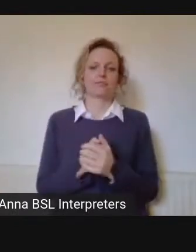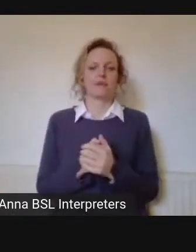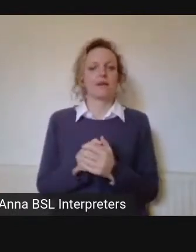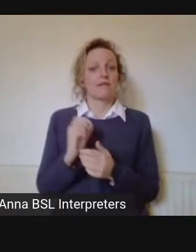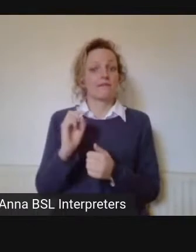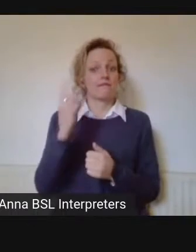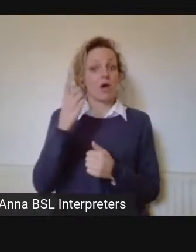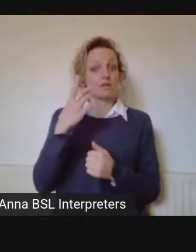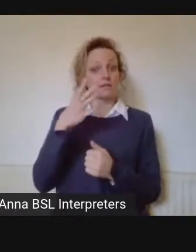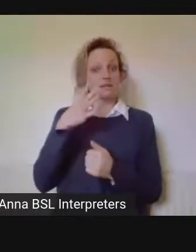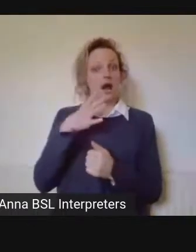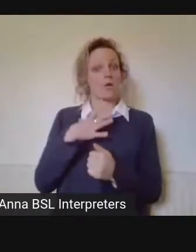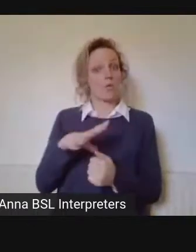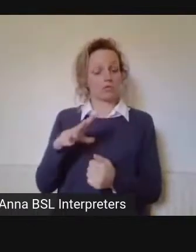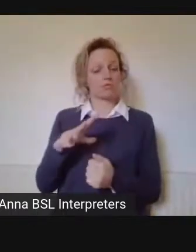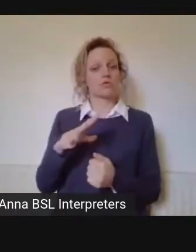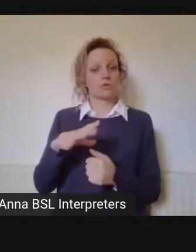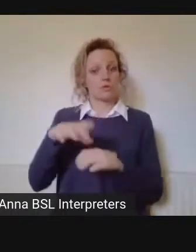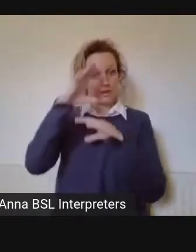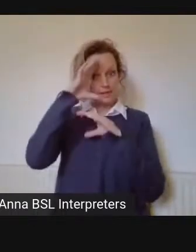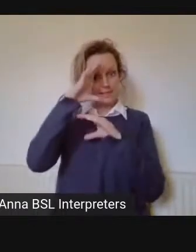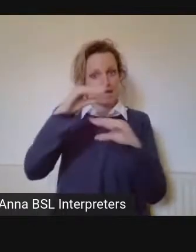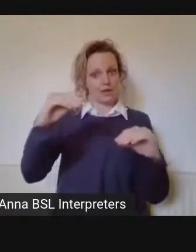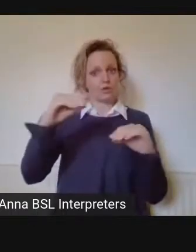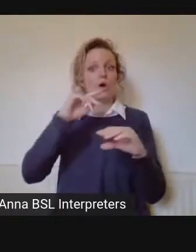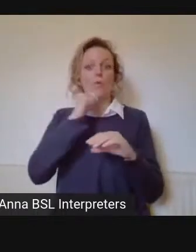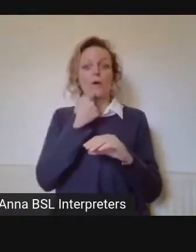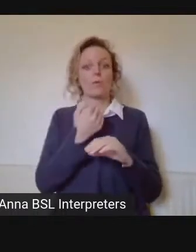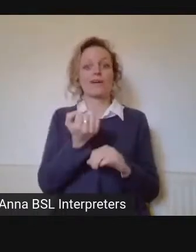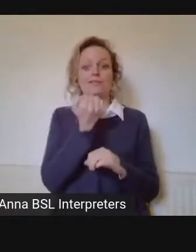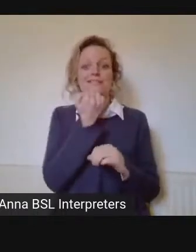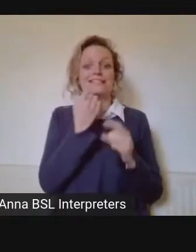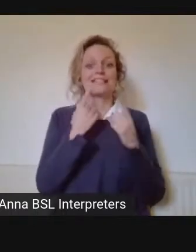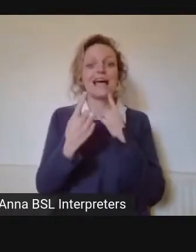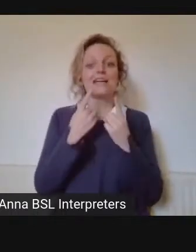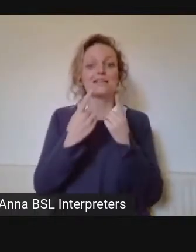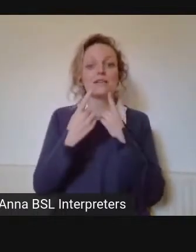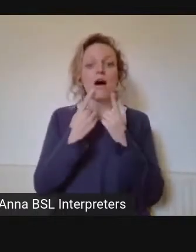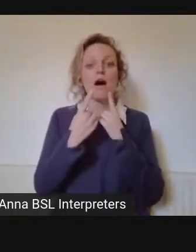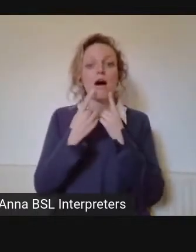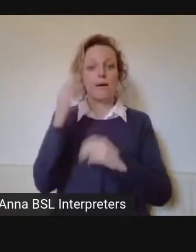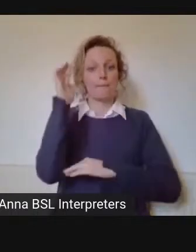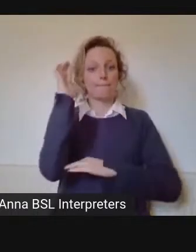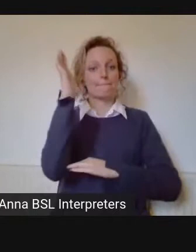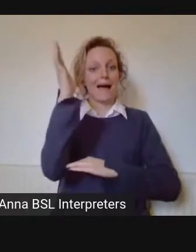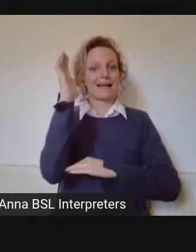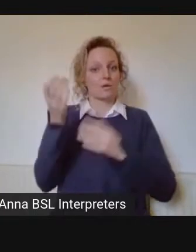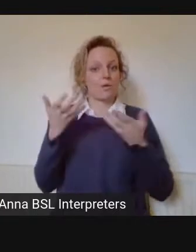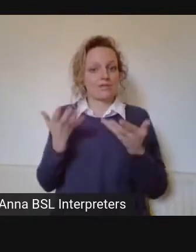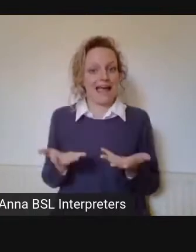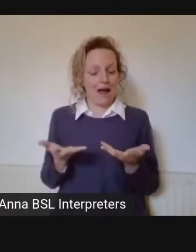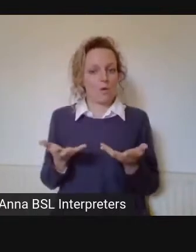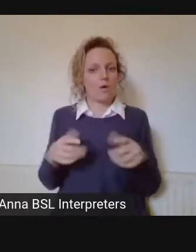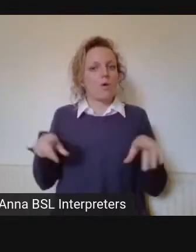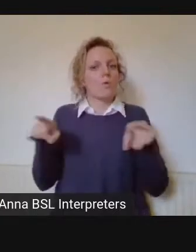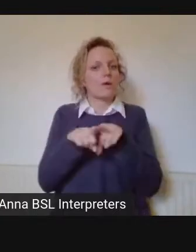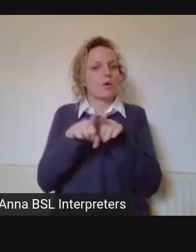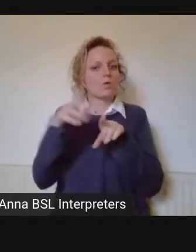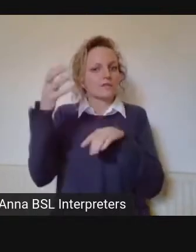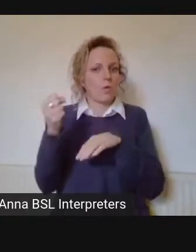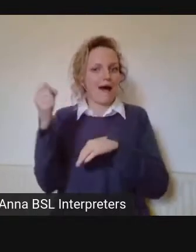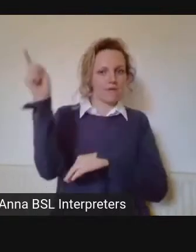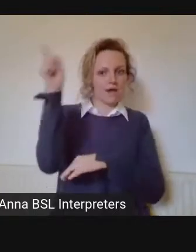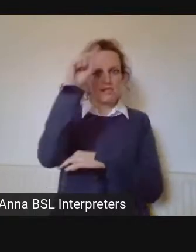to point out that while we're going to be running a data panel now, we also have in our expo area some lightning talks by the prototype team.